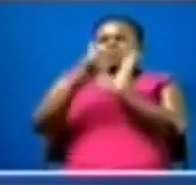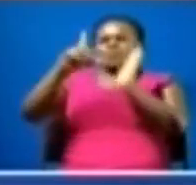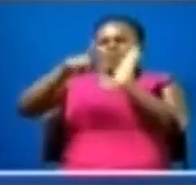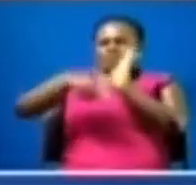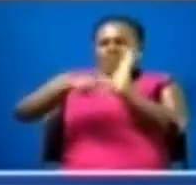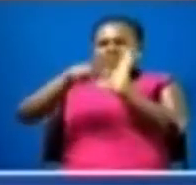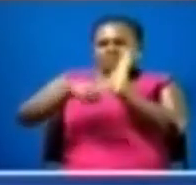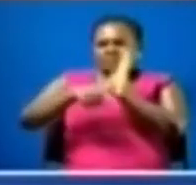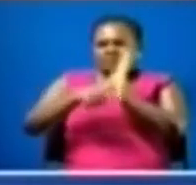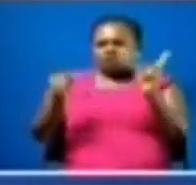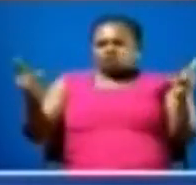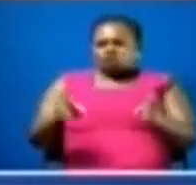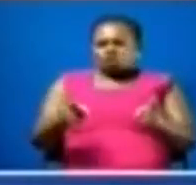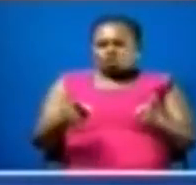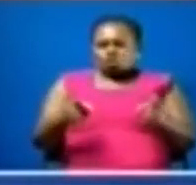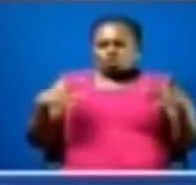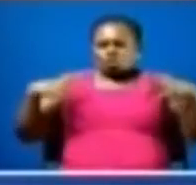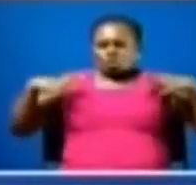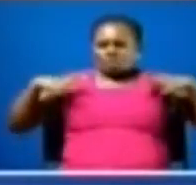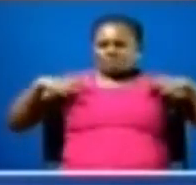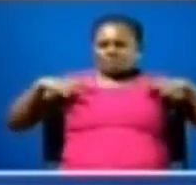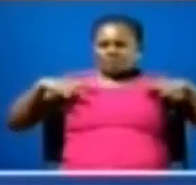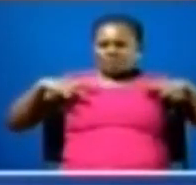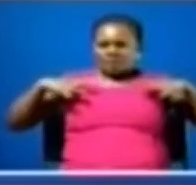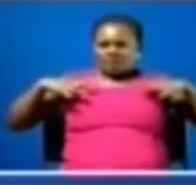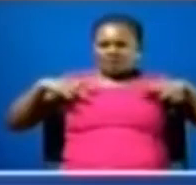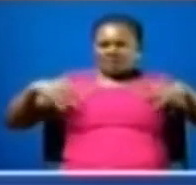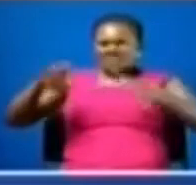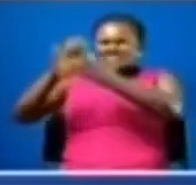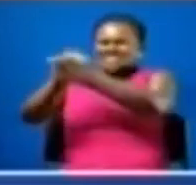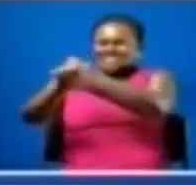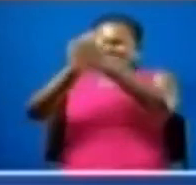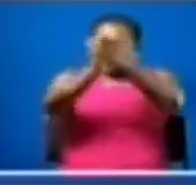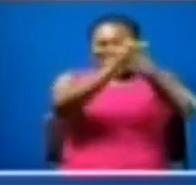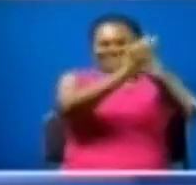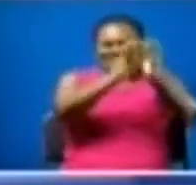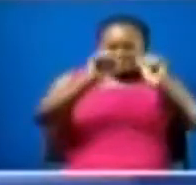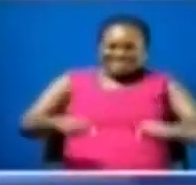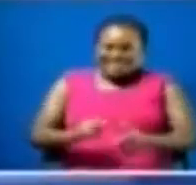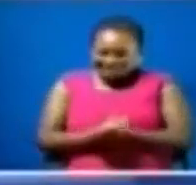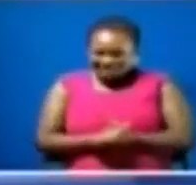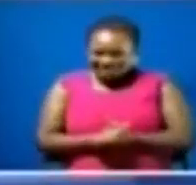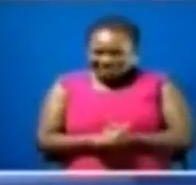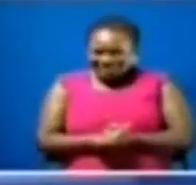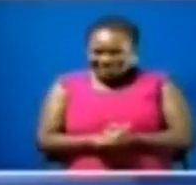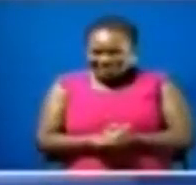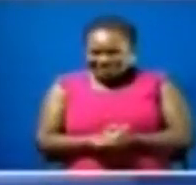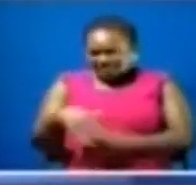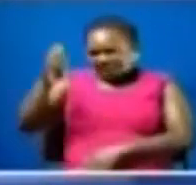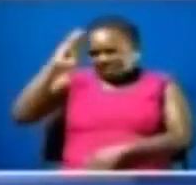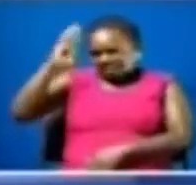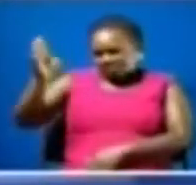let's just take that break right okay. there. You can... Uneza tuma salamu. Nitume salamu. Okay. Yes. Oh, hello.